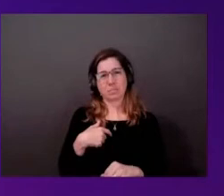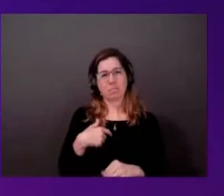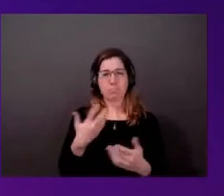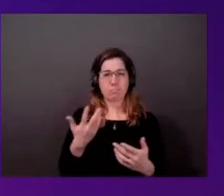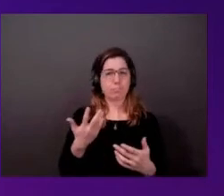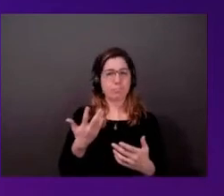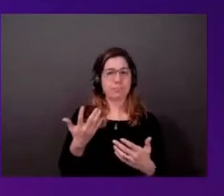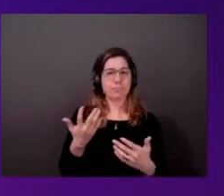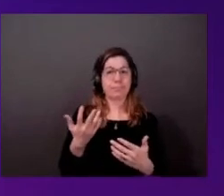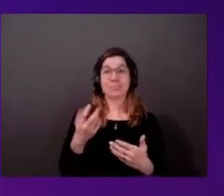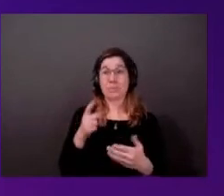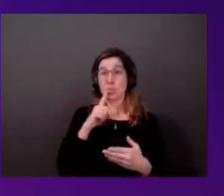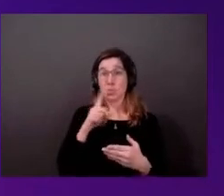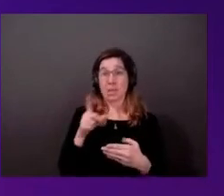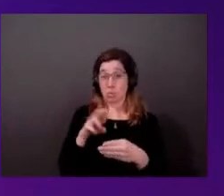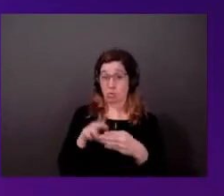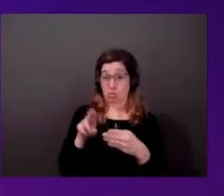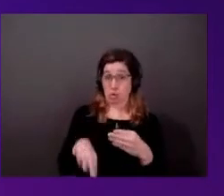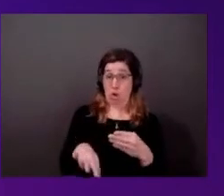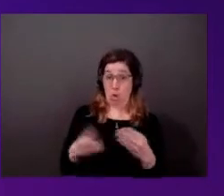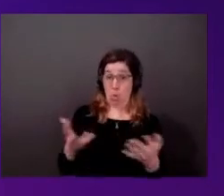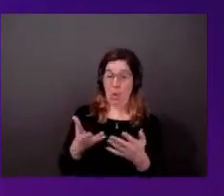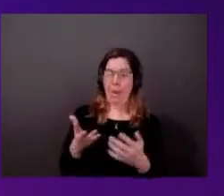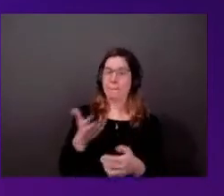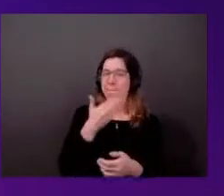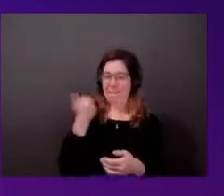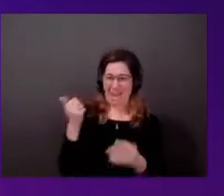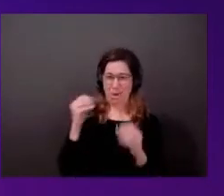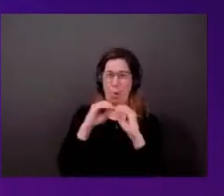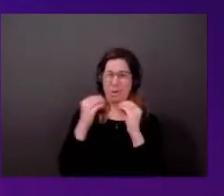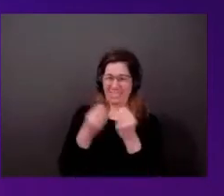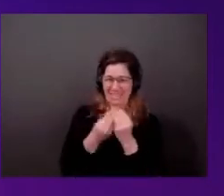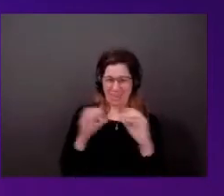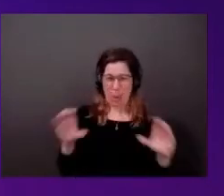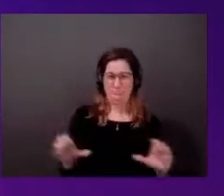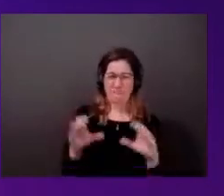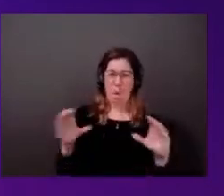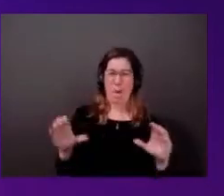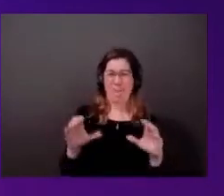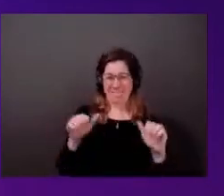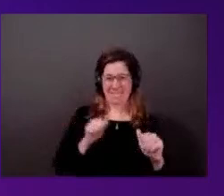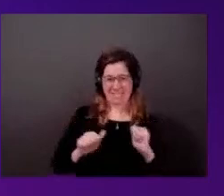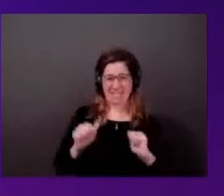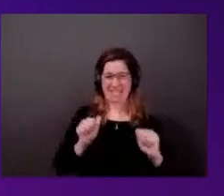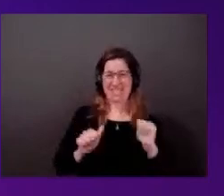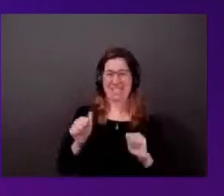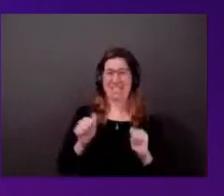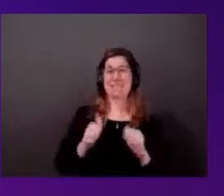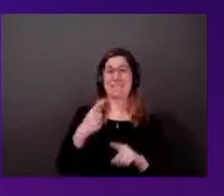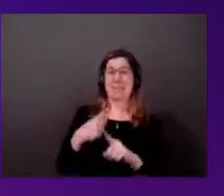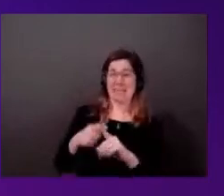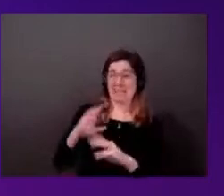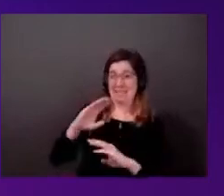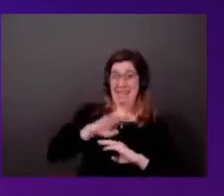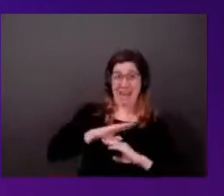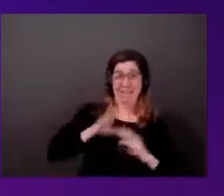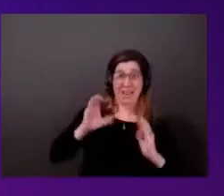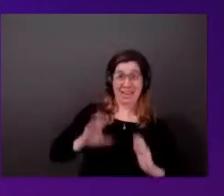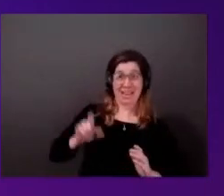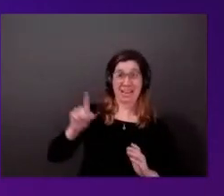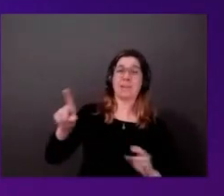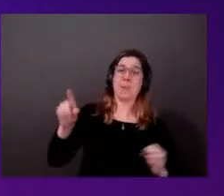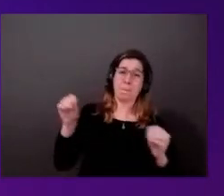organizational performance and fulfilling our customers' needs in a more streamlined way.